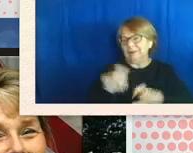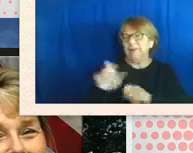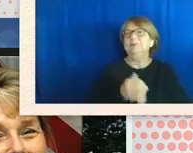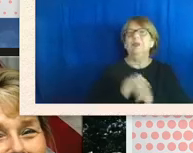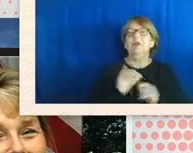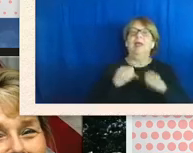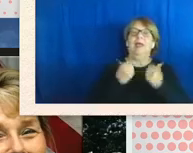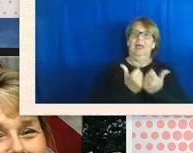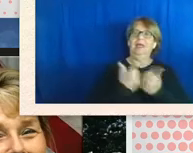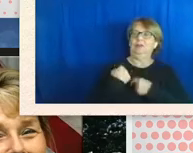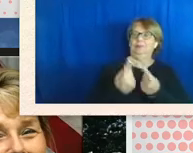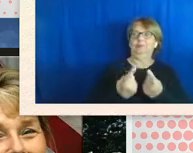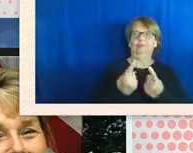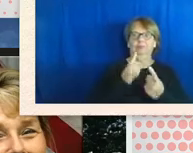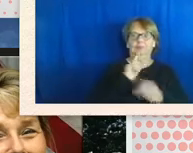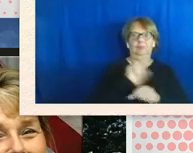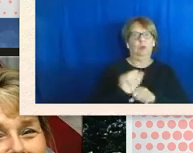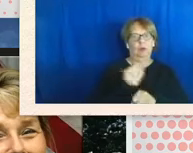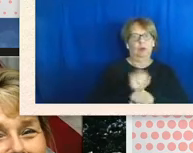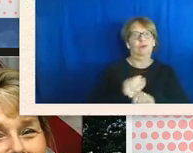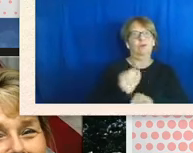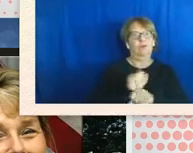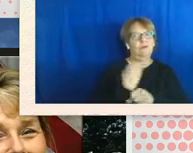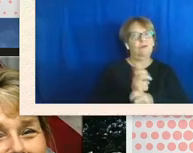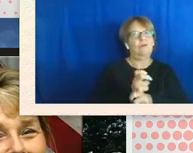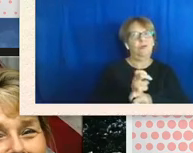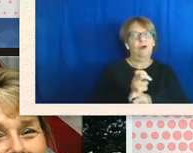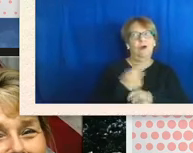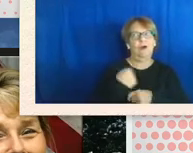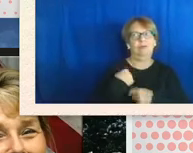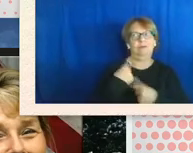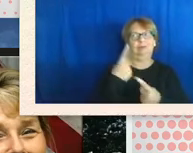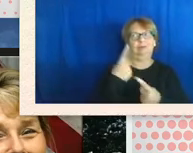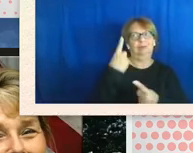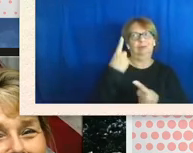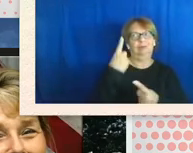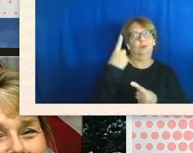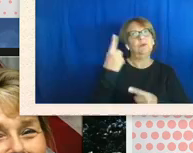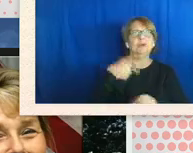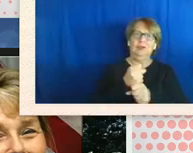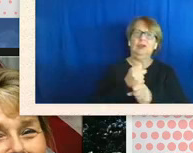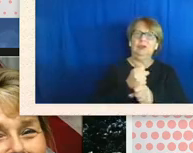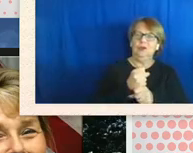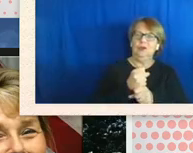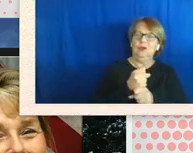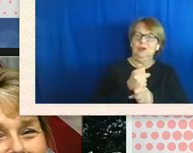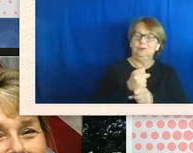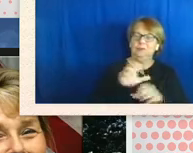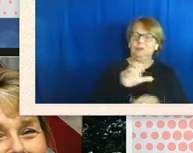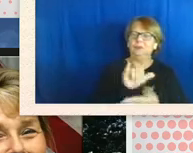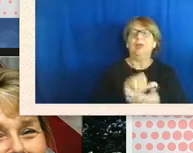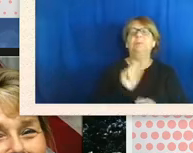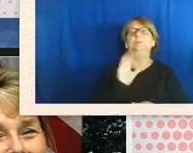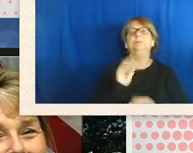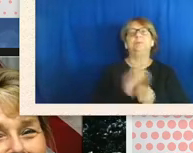very hard in the last year or so to do this. So, Tom, you